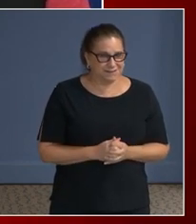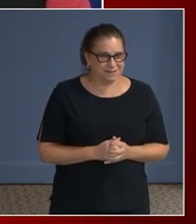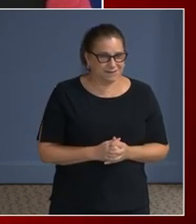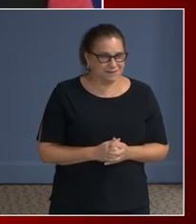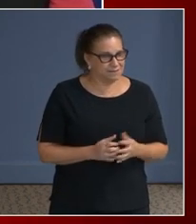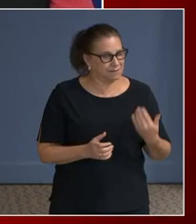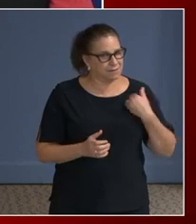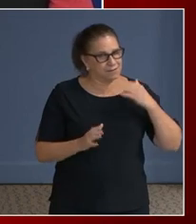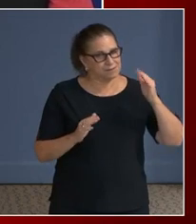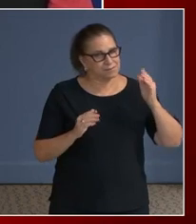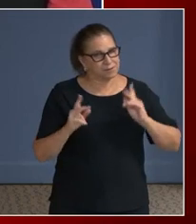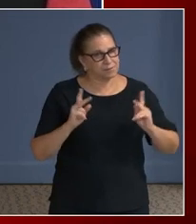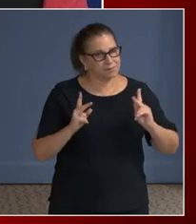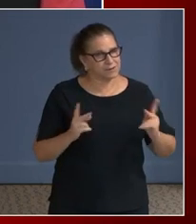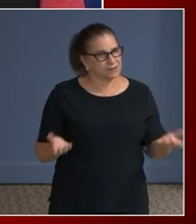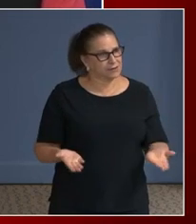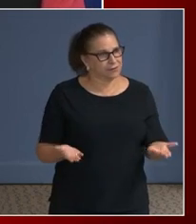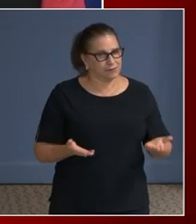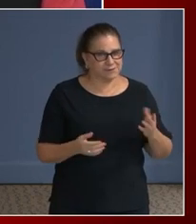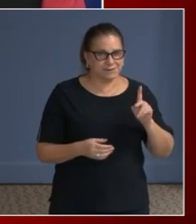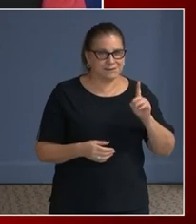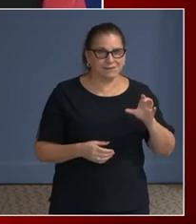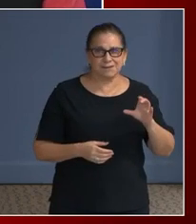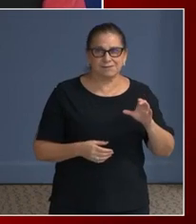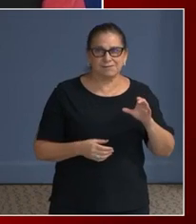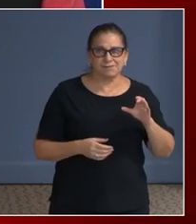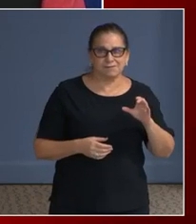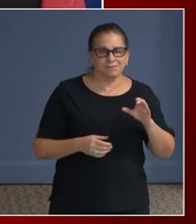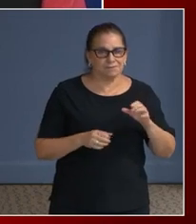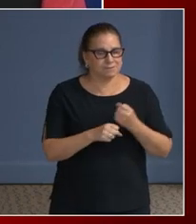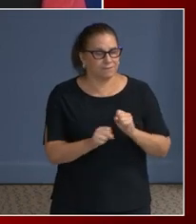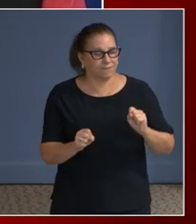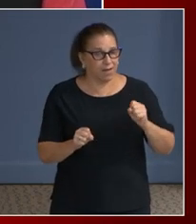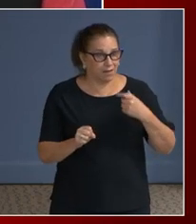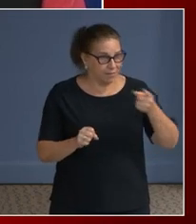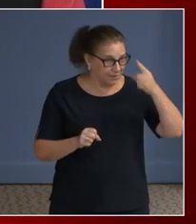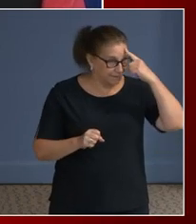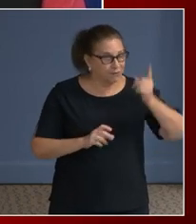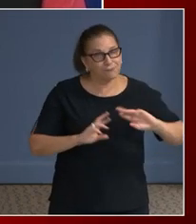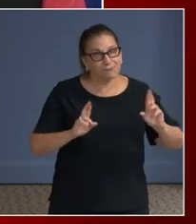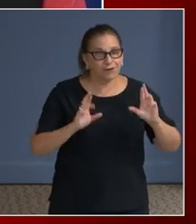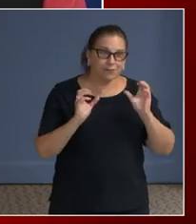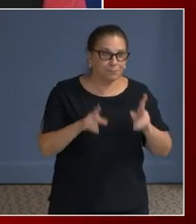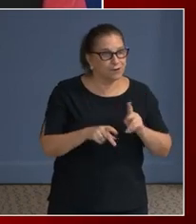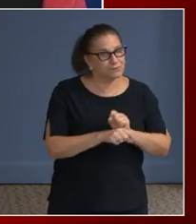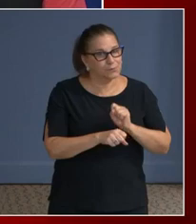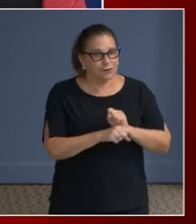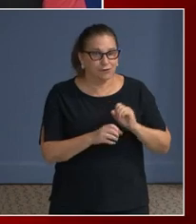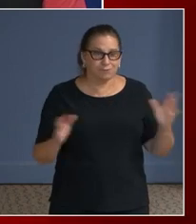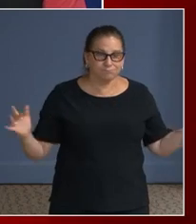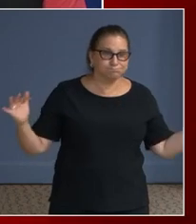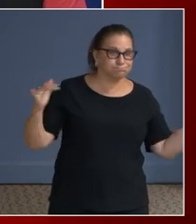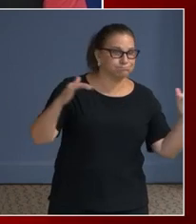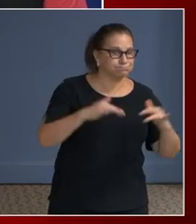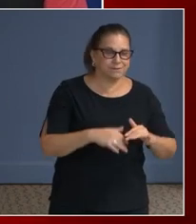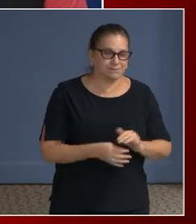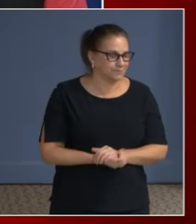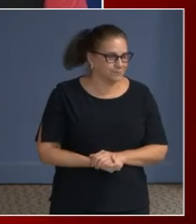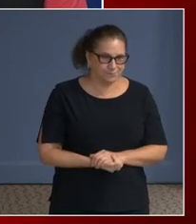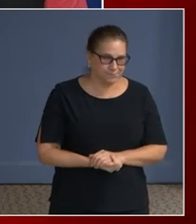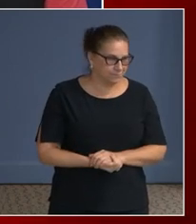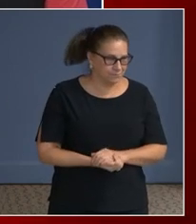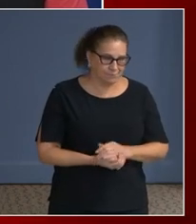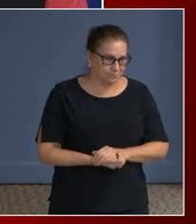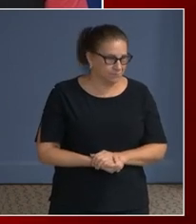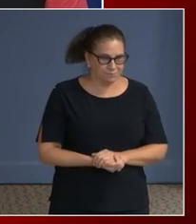would now be coming back into the district, and that could have an impact on the case counts in the district. The